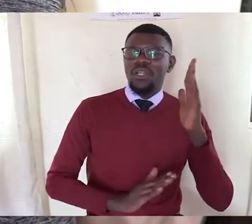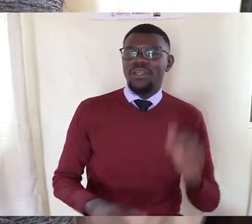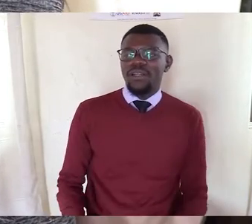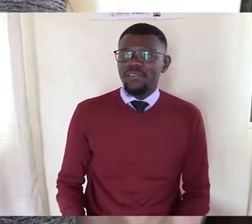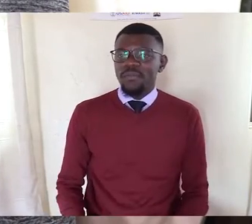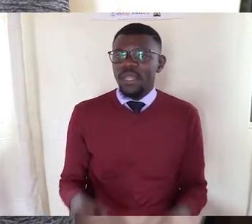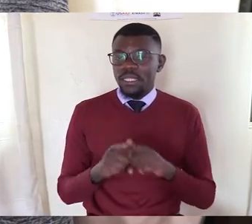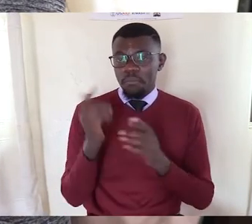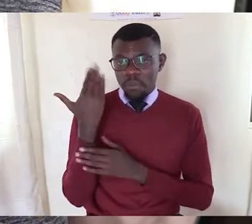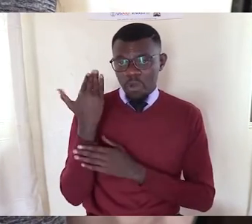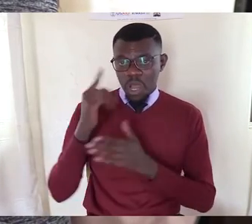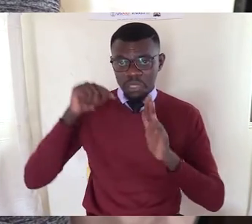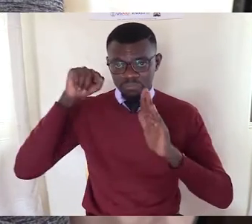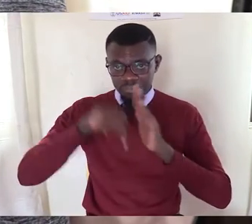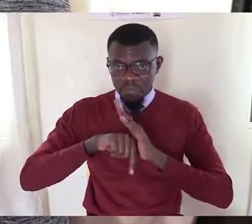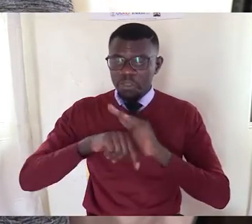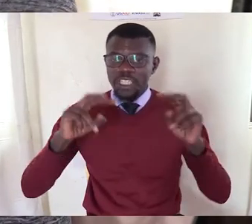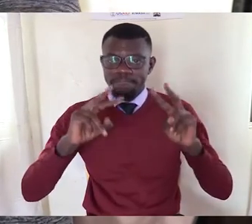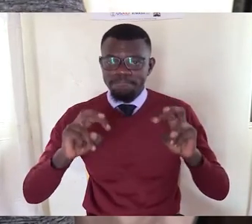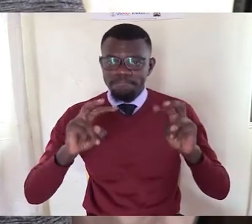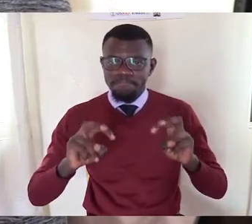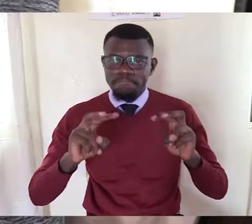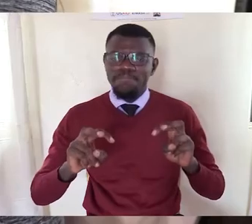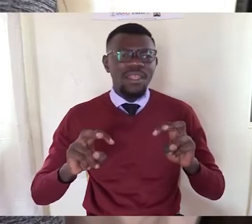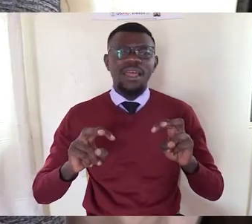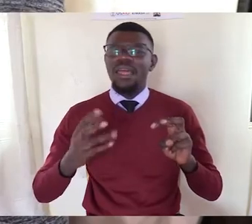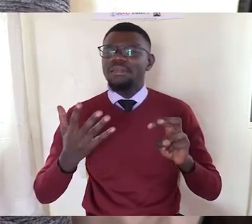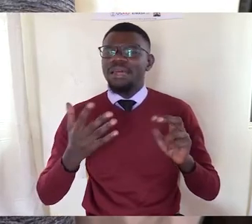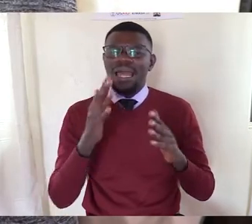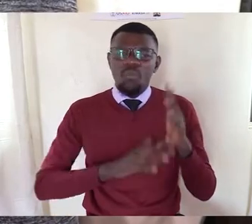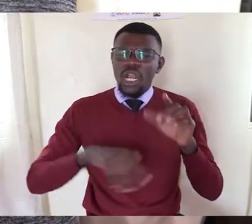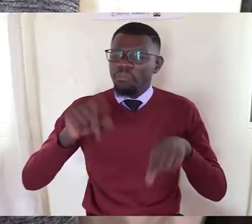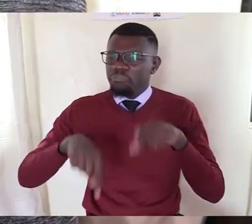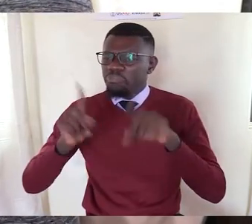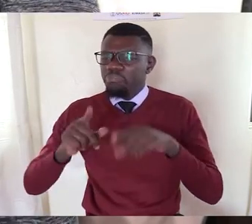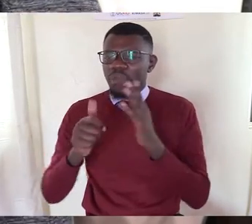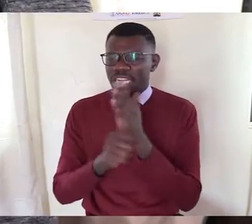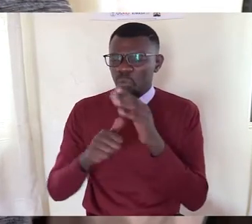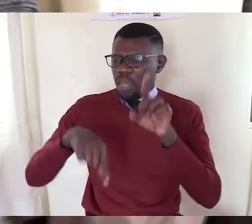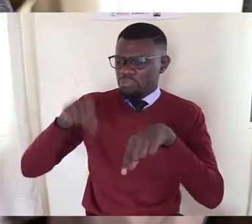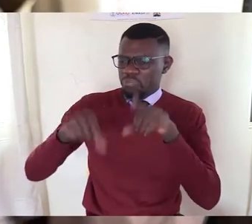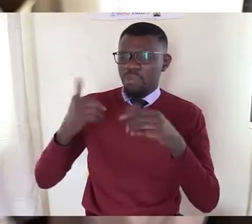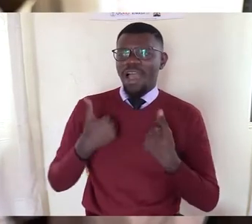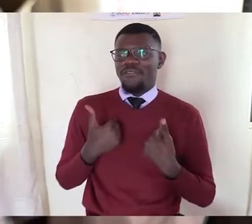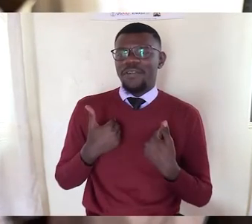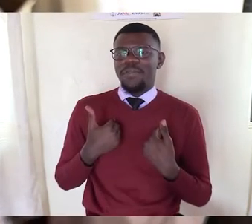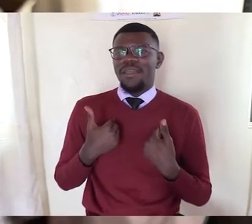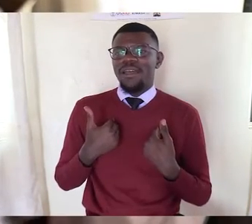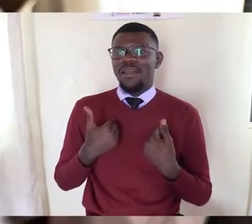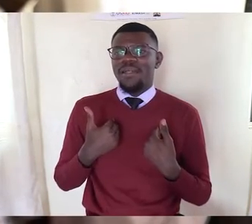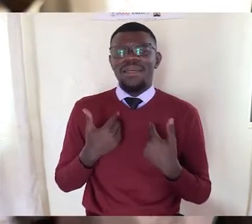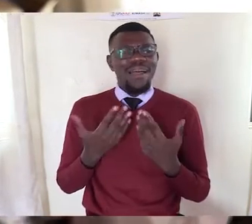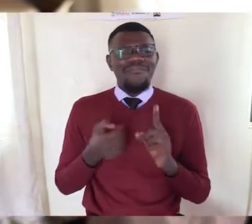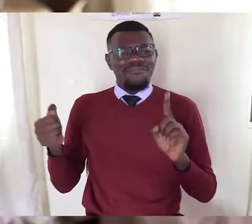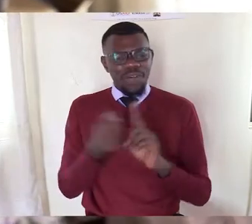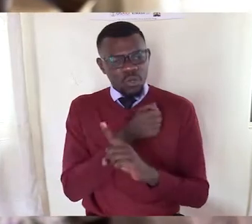we undertook an in-depth desktop research on various reports and articles relating to systemic